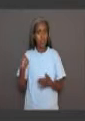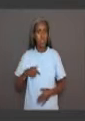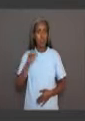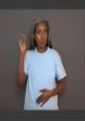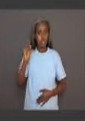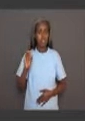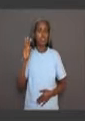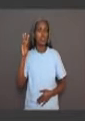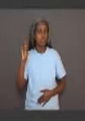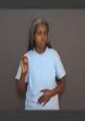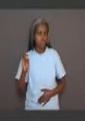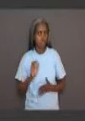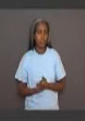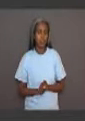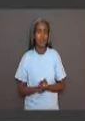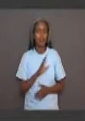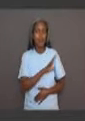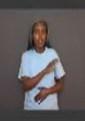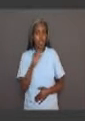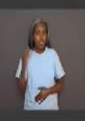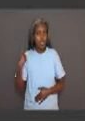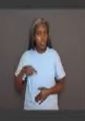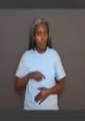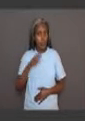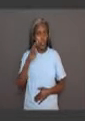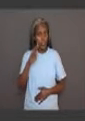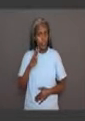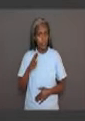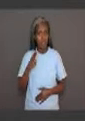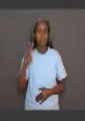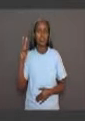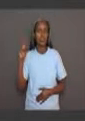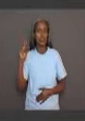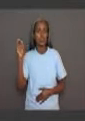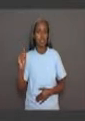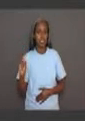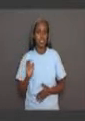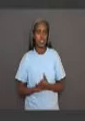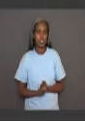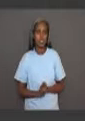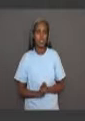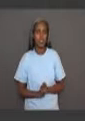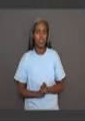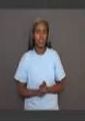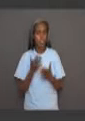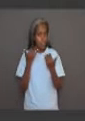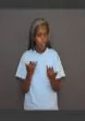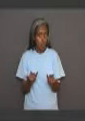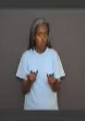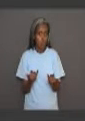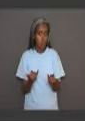is 60 and our rate is 20%.